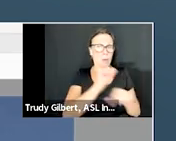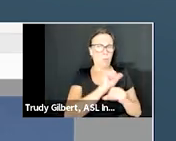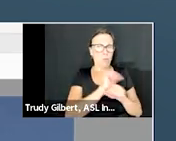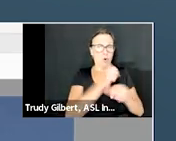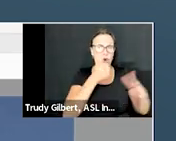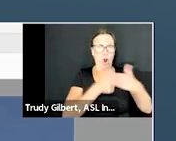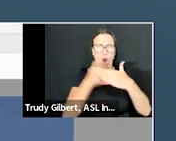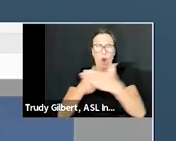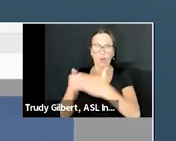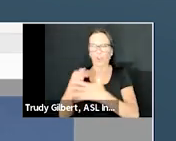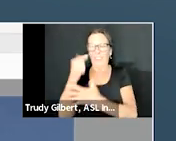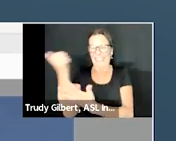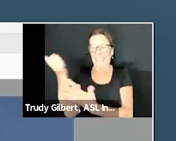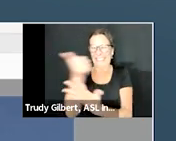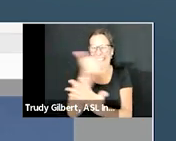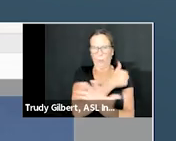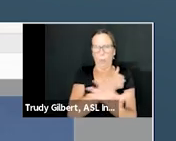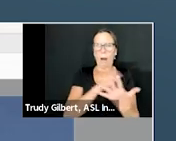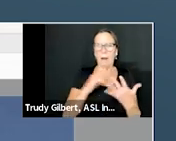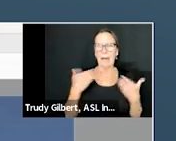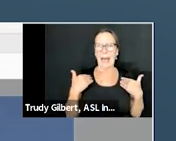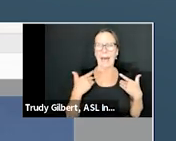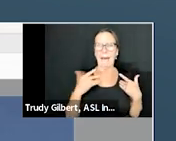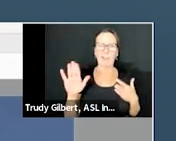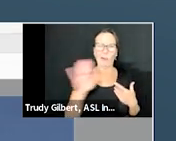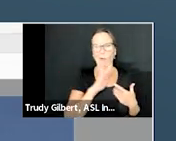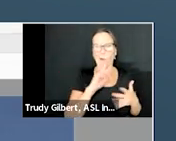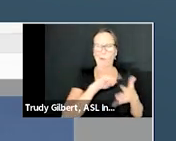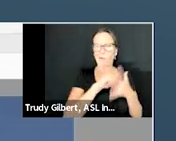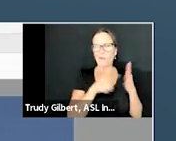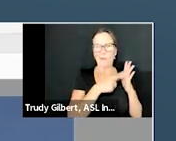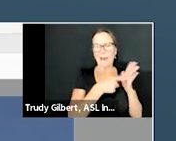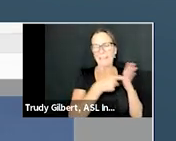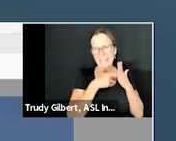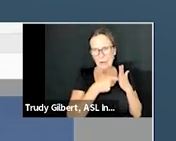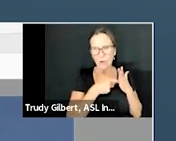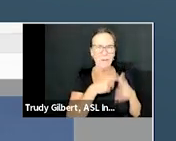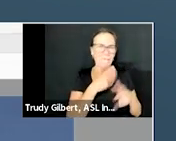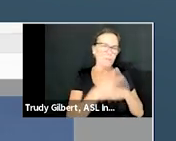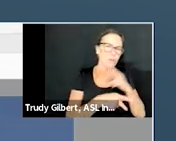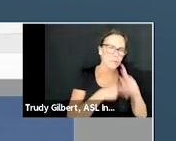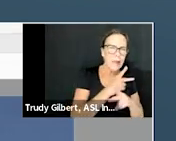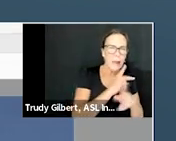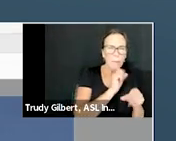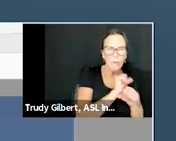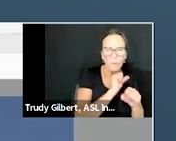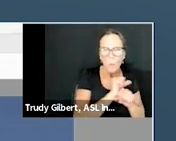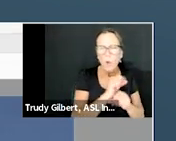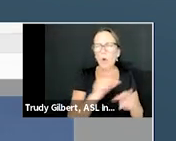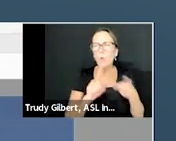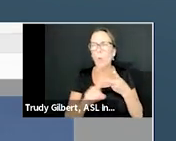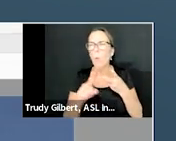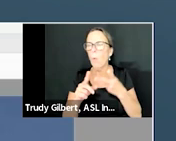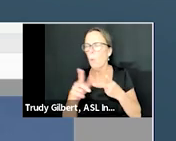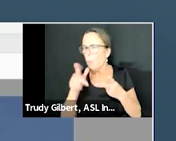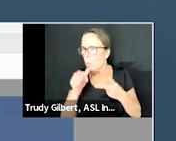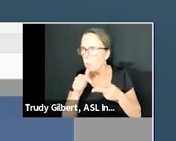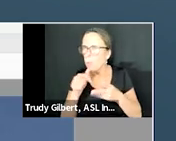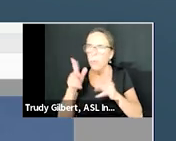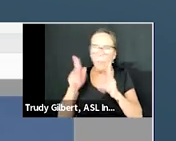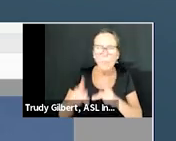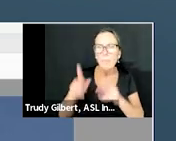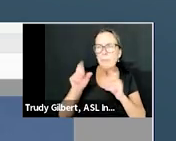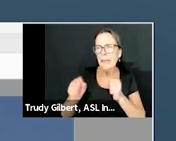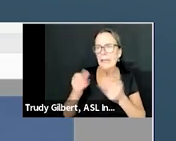different criteria for the type of work that we do or the type of individual that we can serve. So for